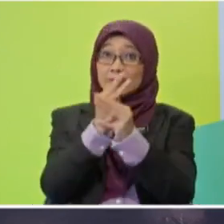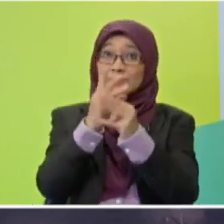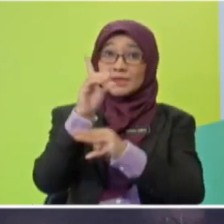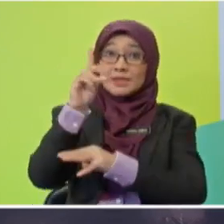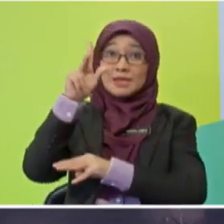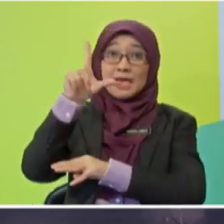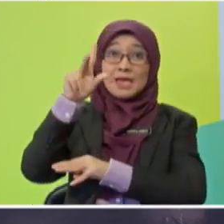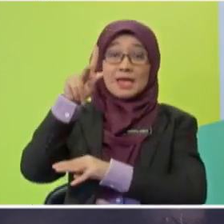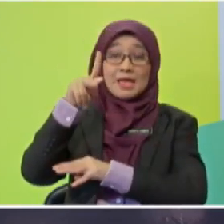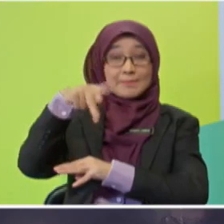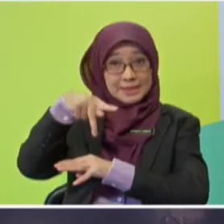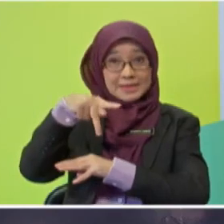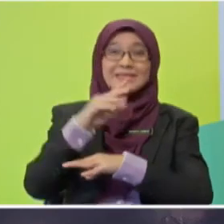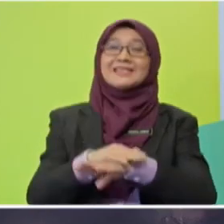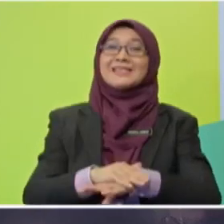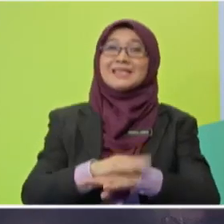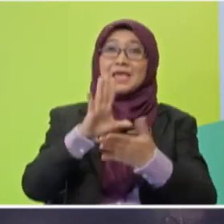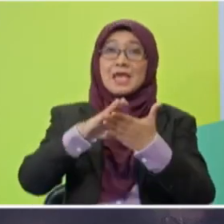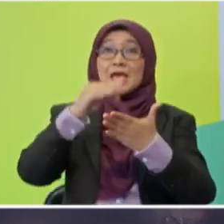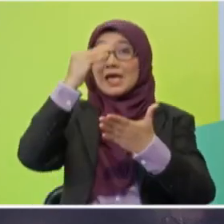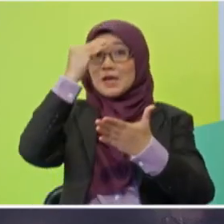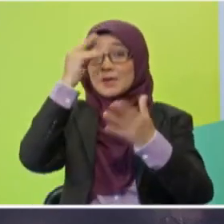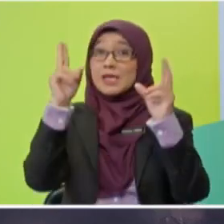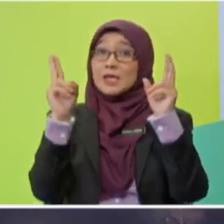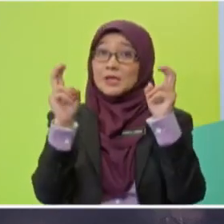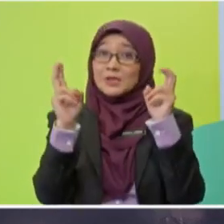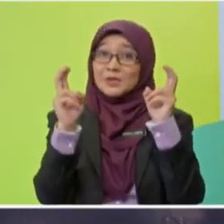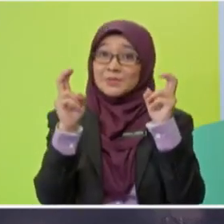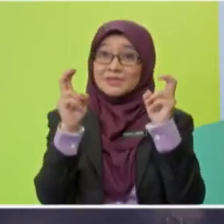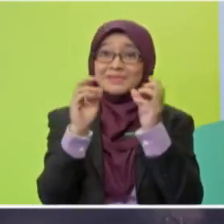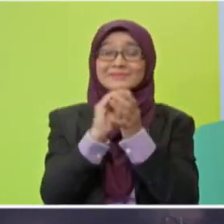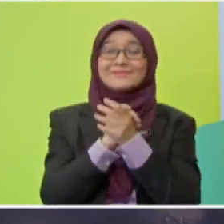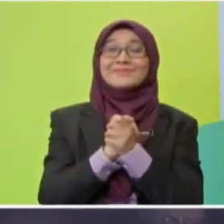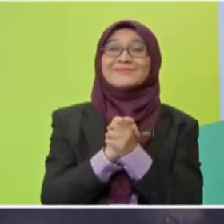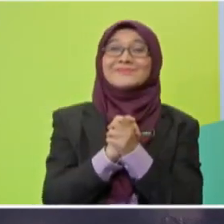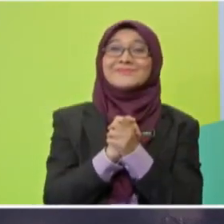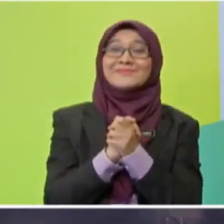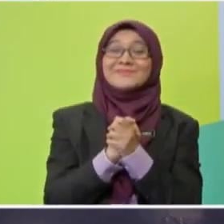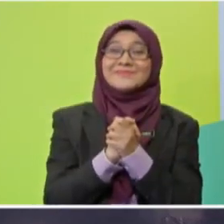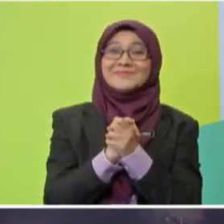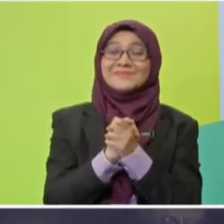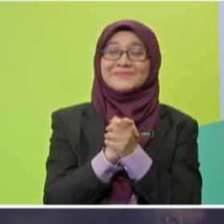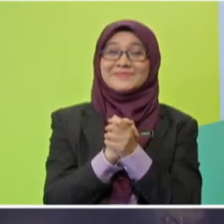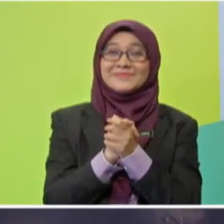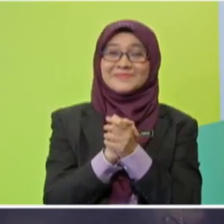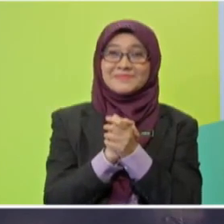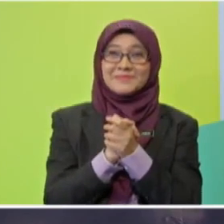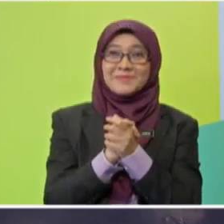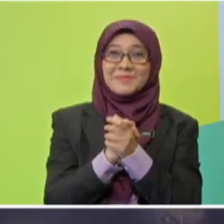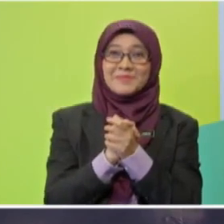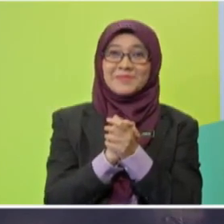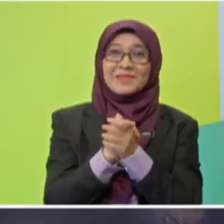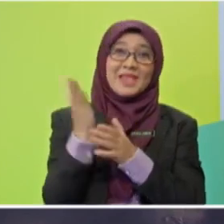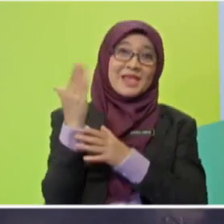are we going to learn? What is the topic that we're going to cover? Are you eager to know? Yes, I'm super excited. Okay, let's